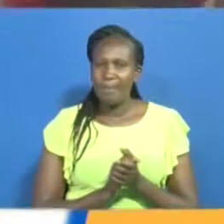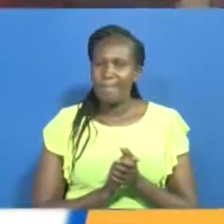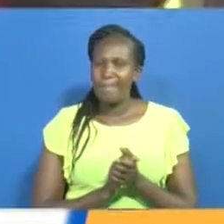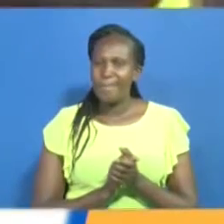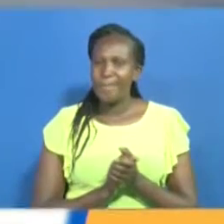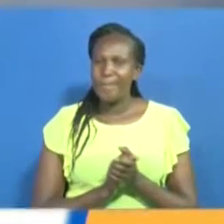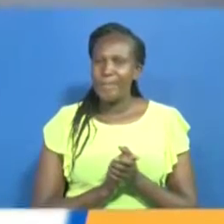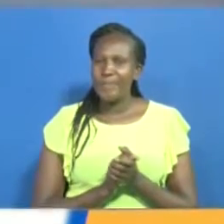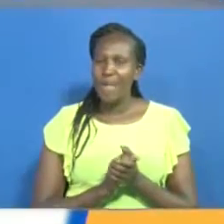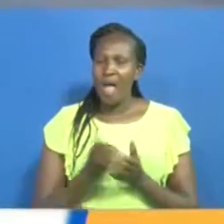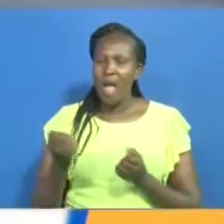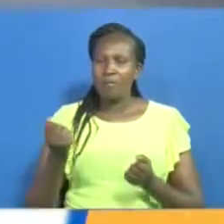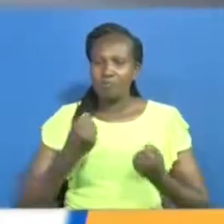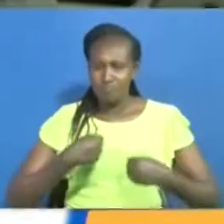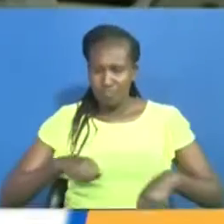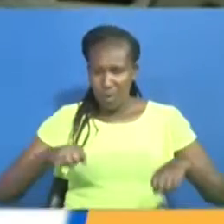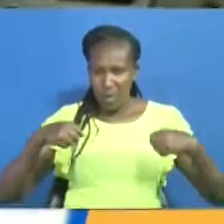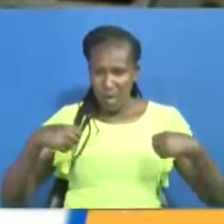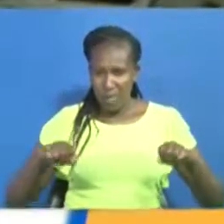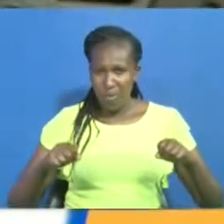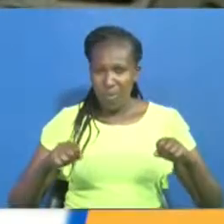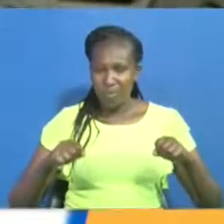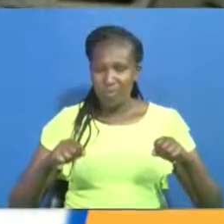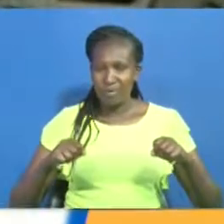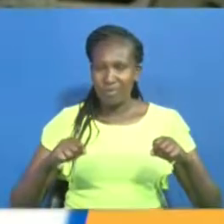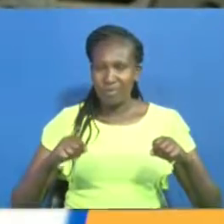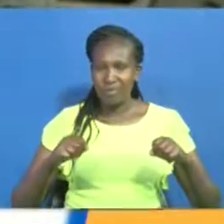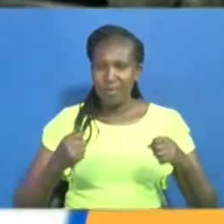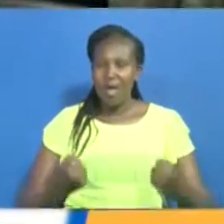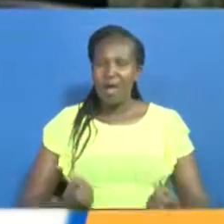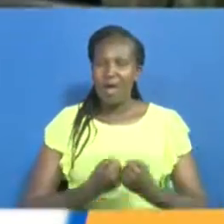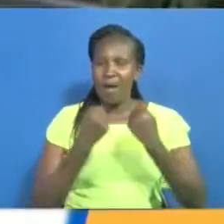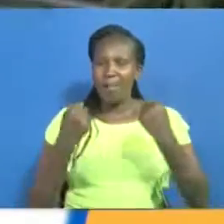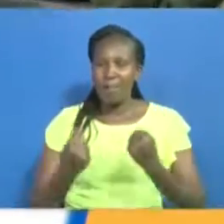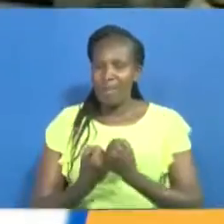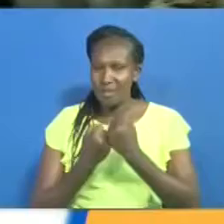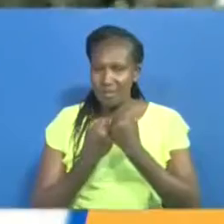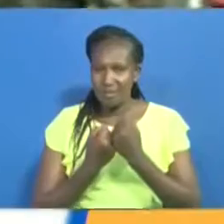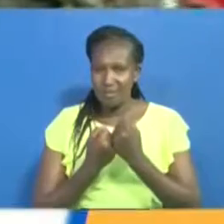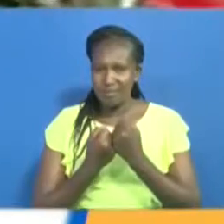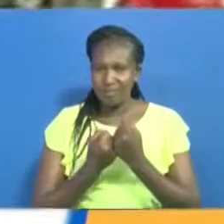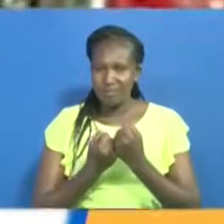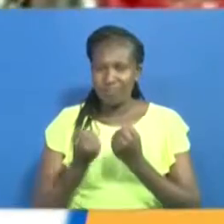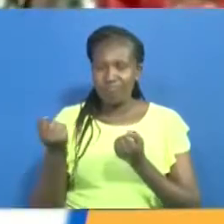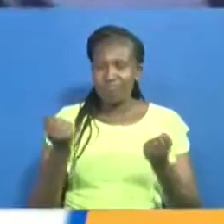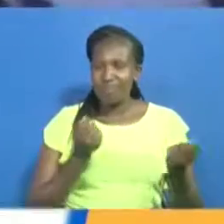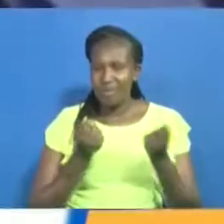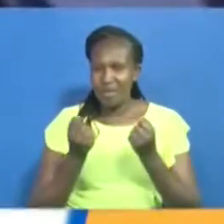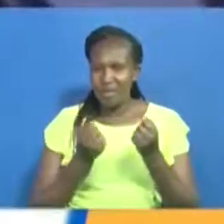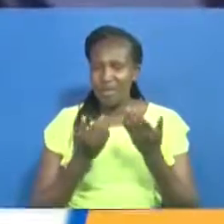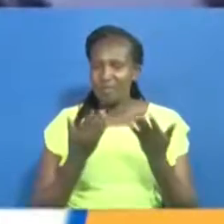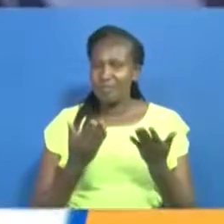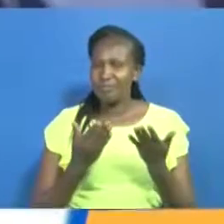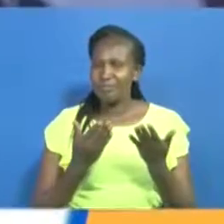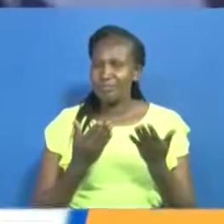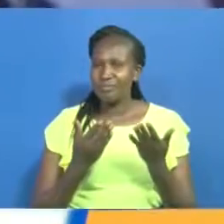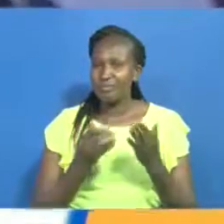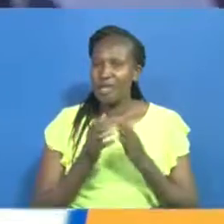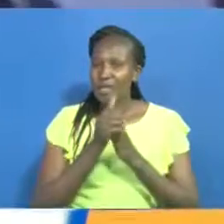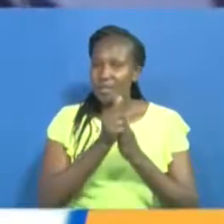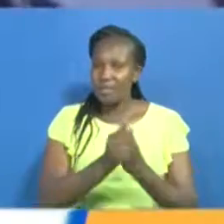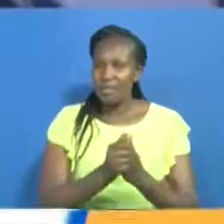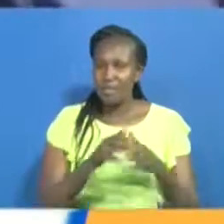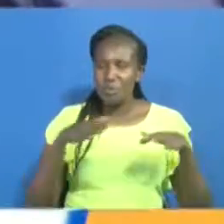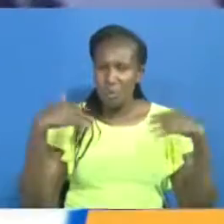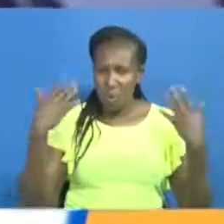na wanaoendesha pikipiki ndio wanaoongoza katika visa vya ajali pamoja na uendeshaji wa magari kiholela. Sadly, the leading is